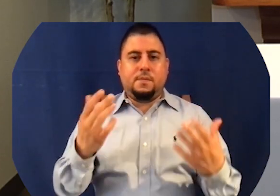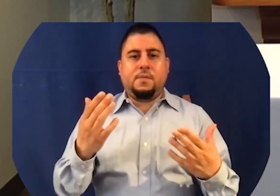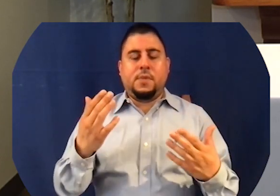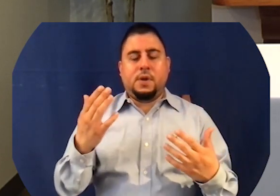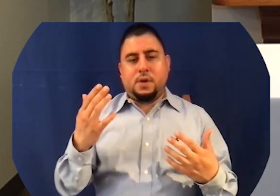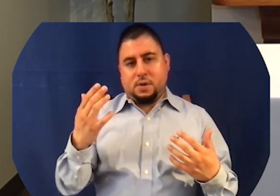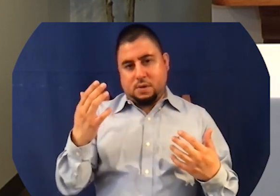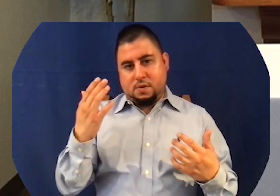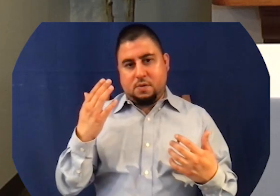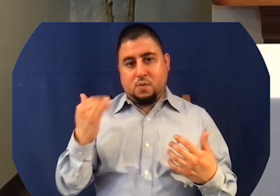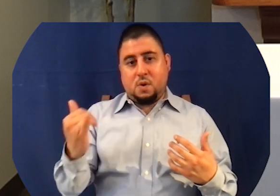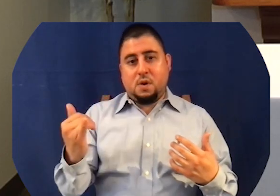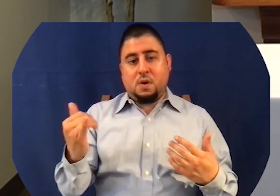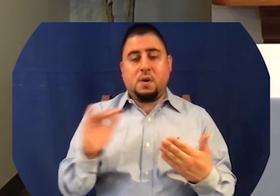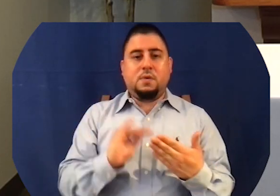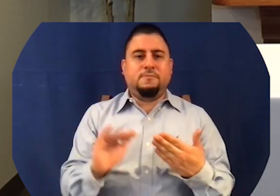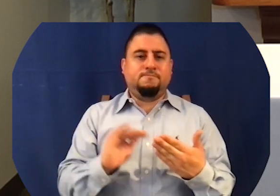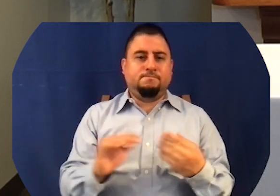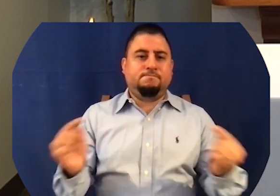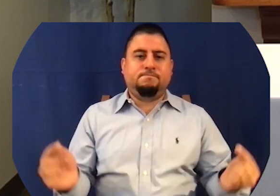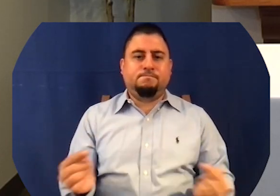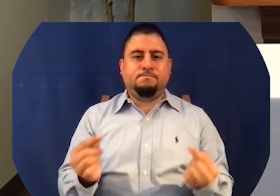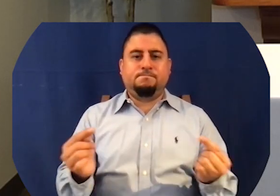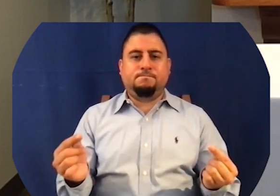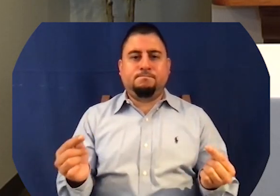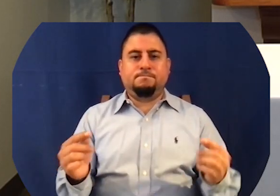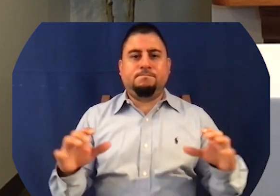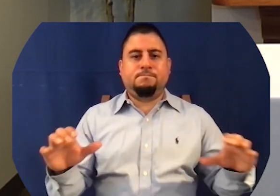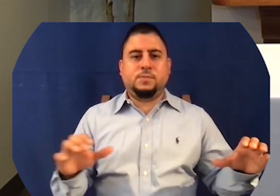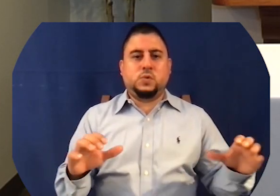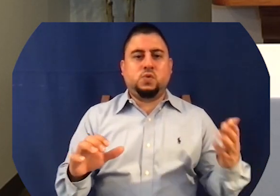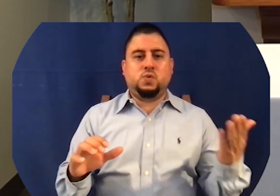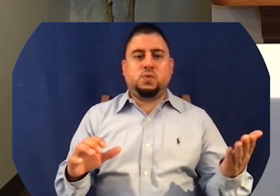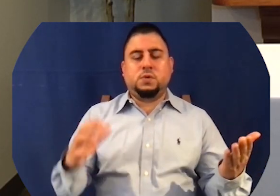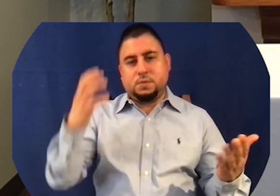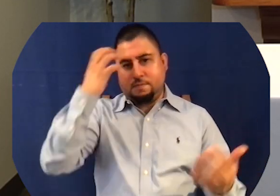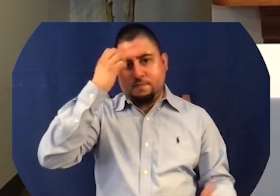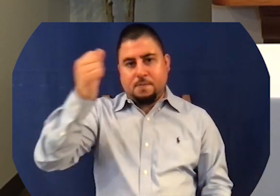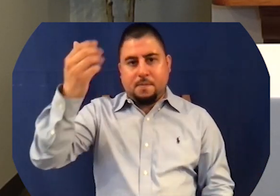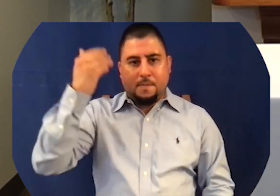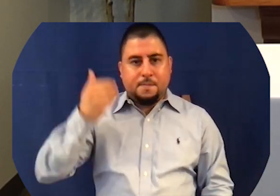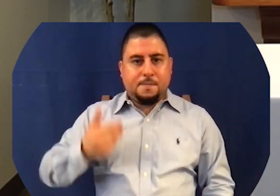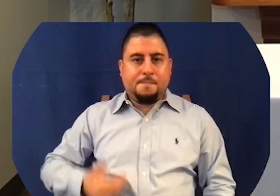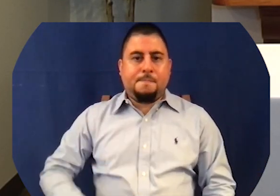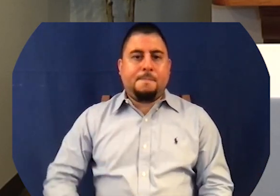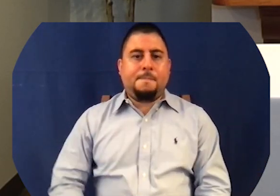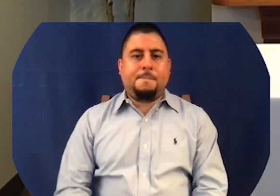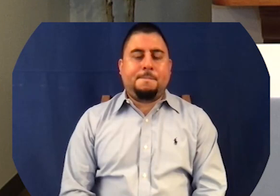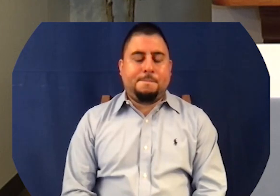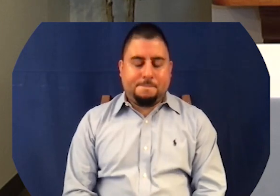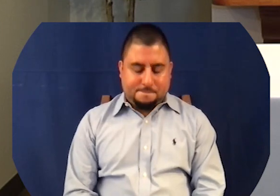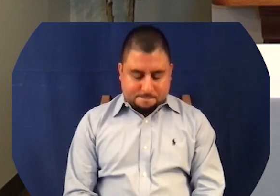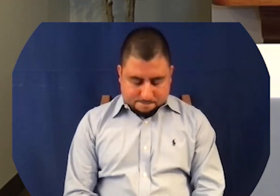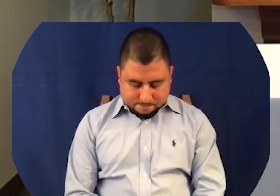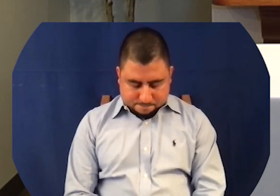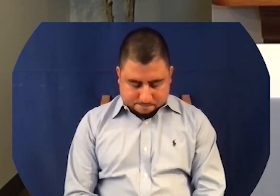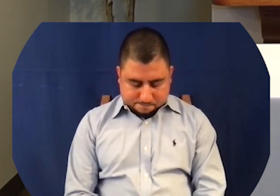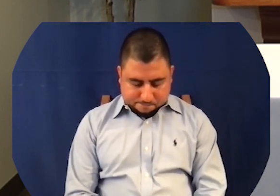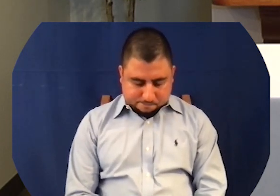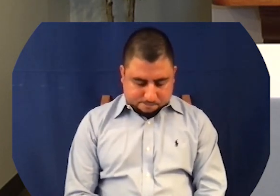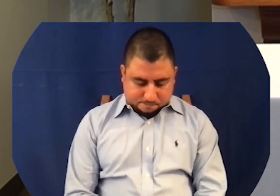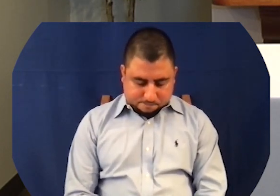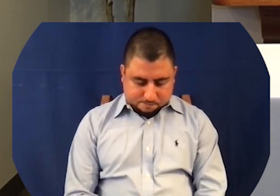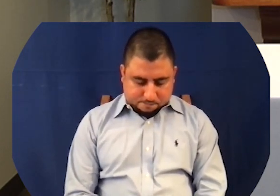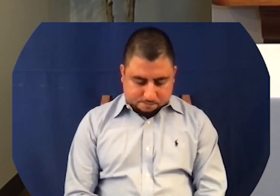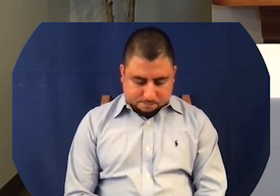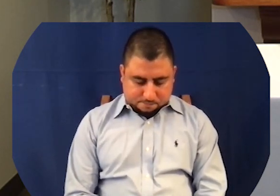many for the forgiveness of sins. Do this in memory of